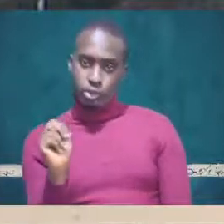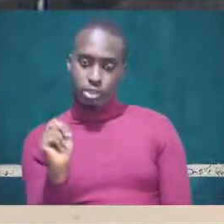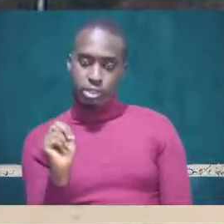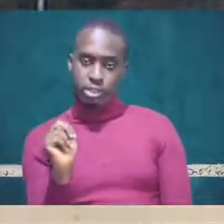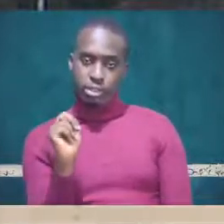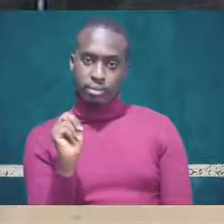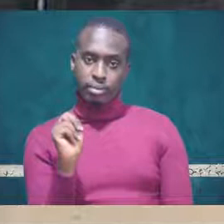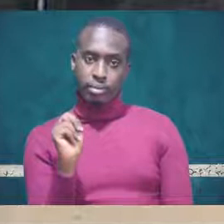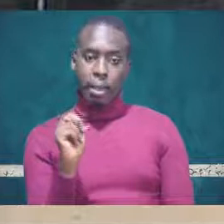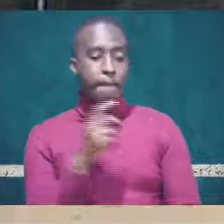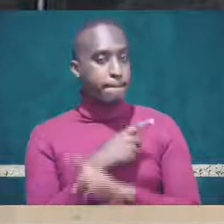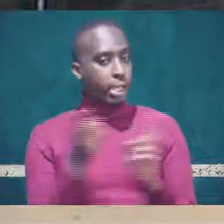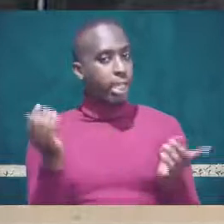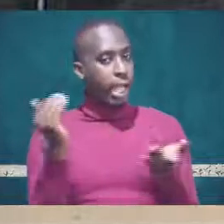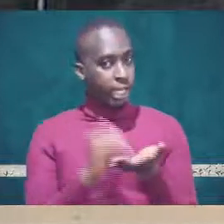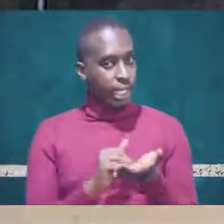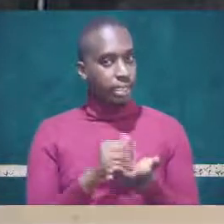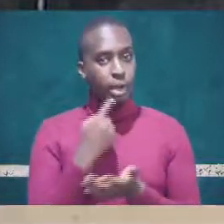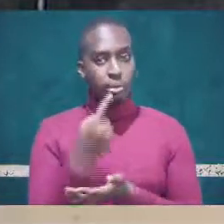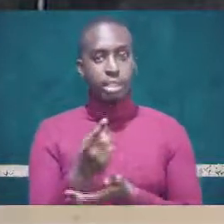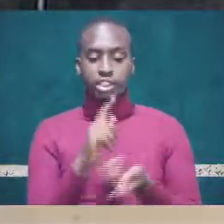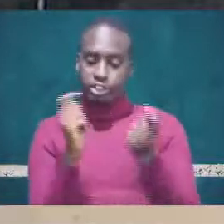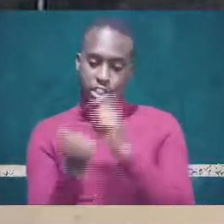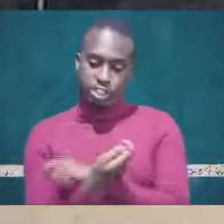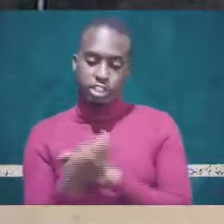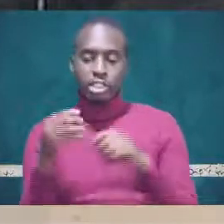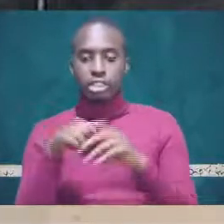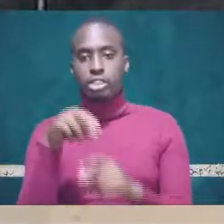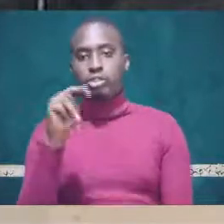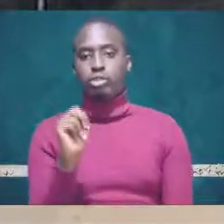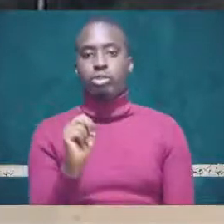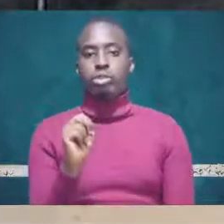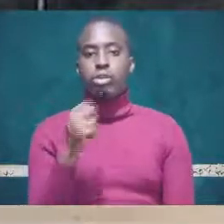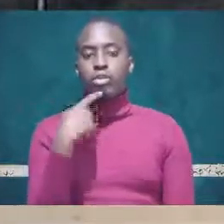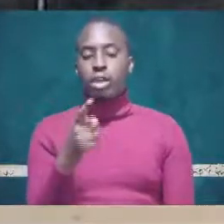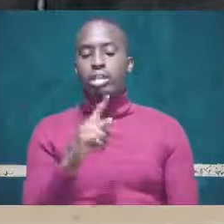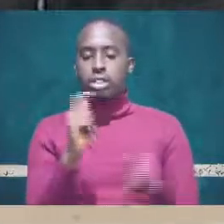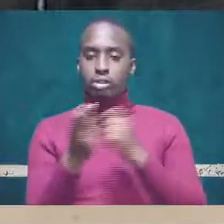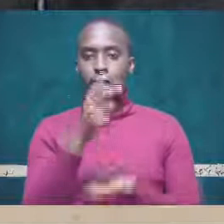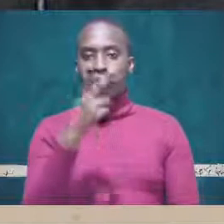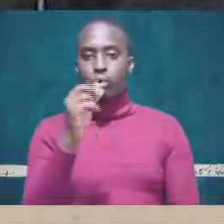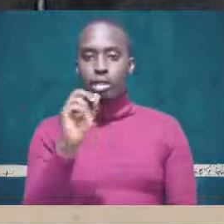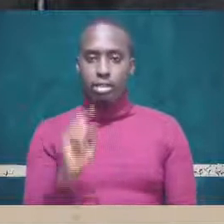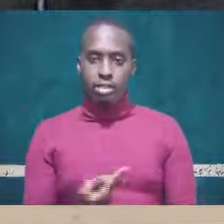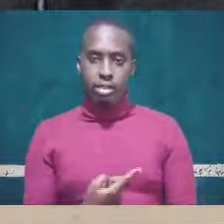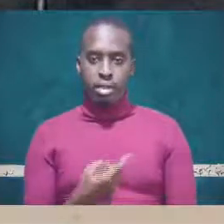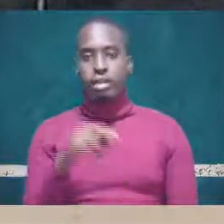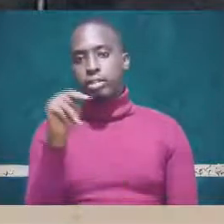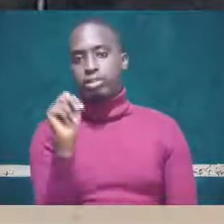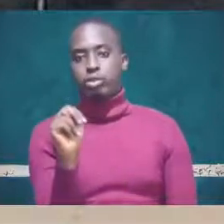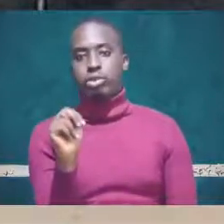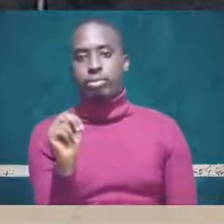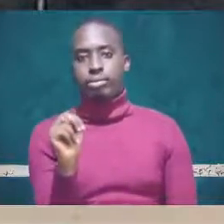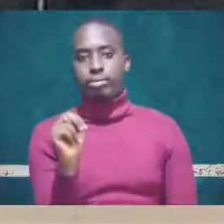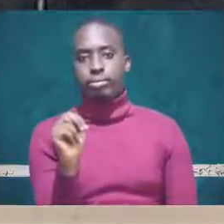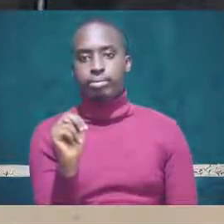force. But again, I told you, change this into newtons. That becomes 20,000